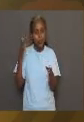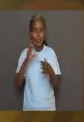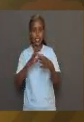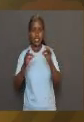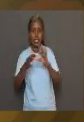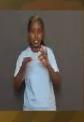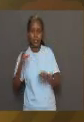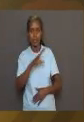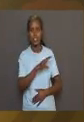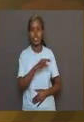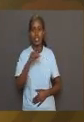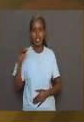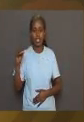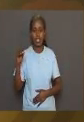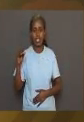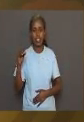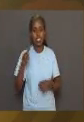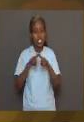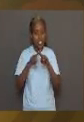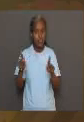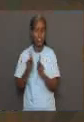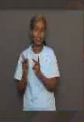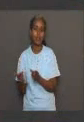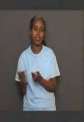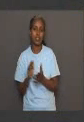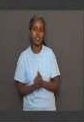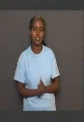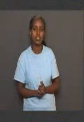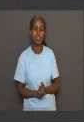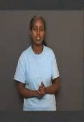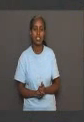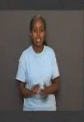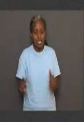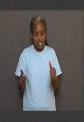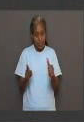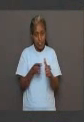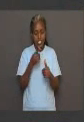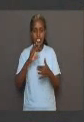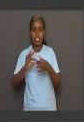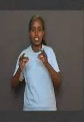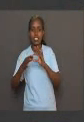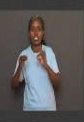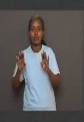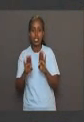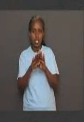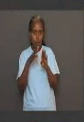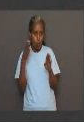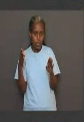statements and their different parts. The first statement is